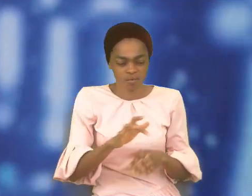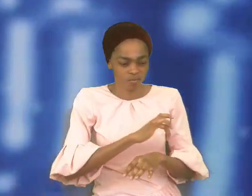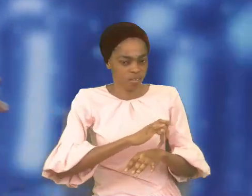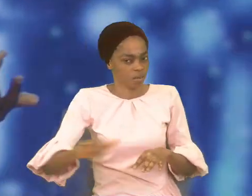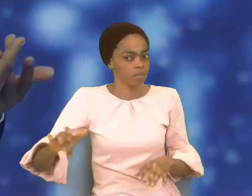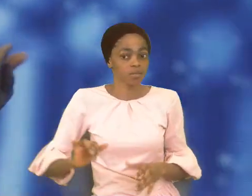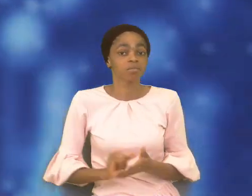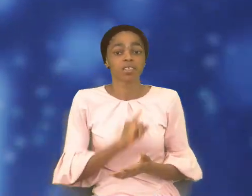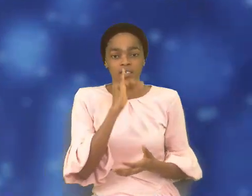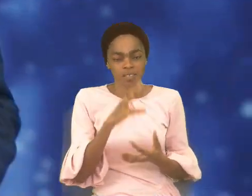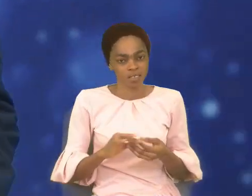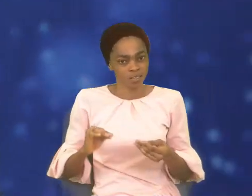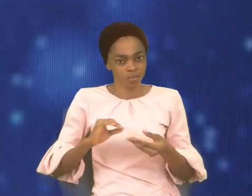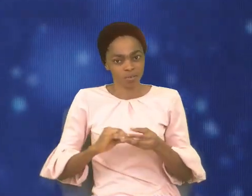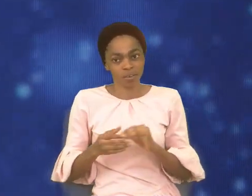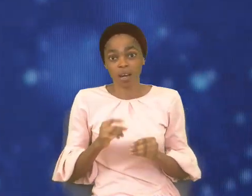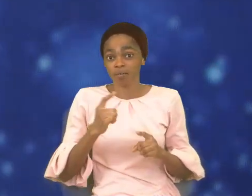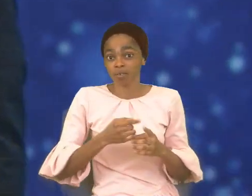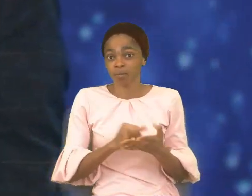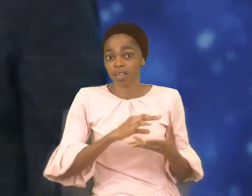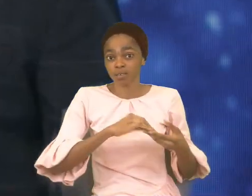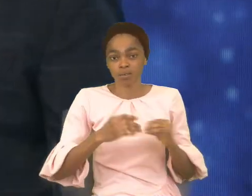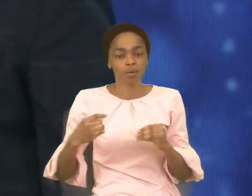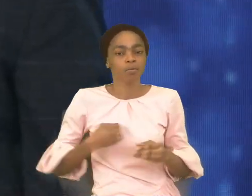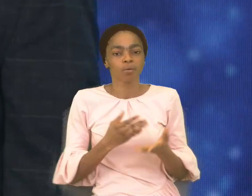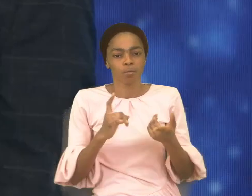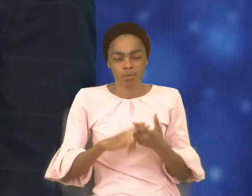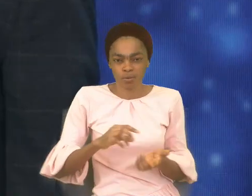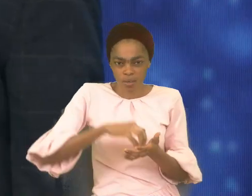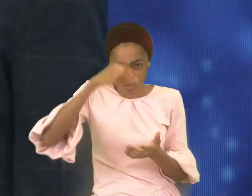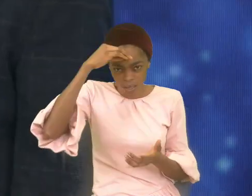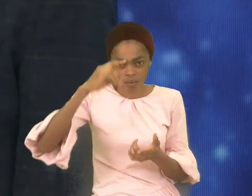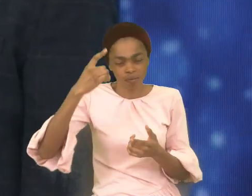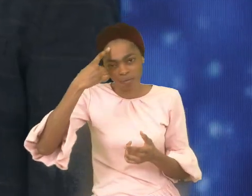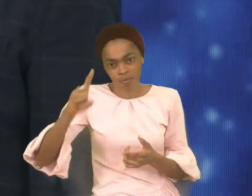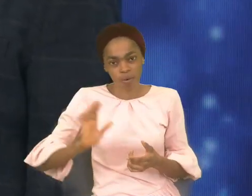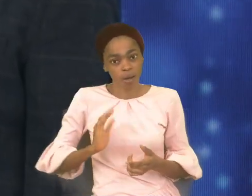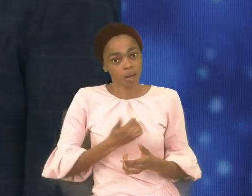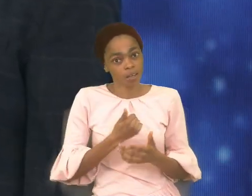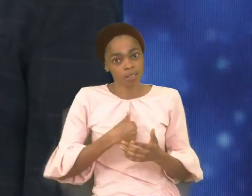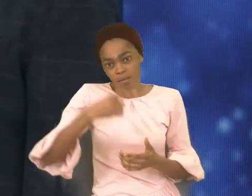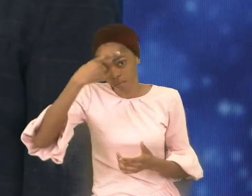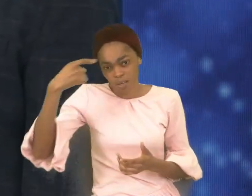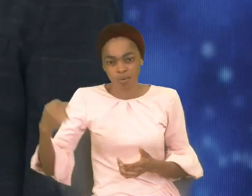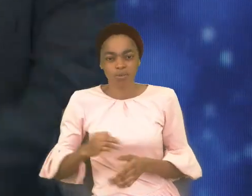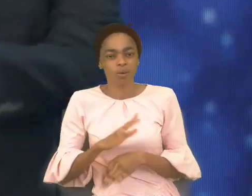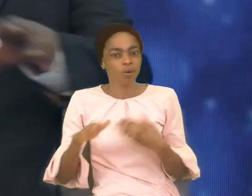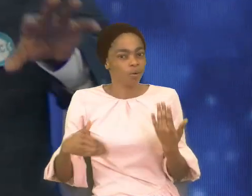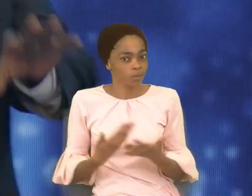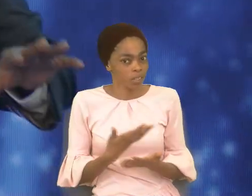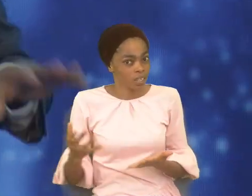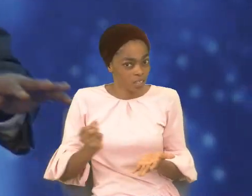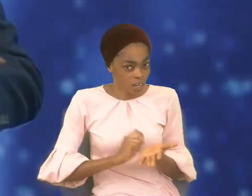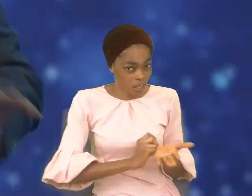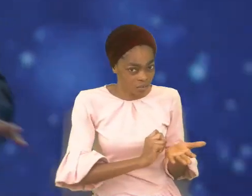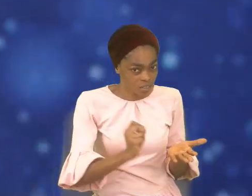for ourselves. Why? Because all the things that we're reaching aforetime, we're reaching for our learning, that